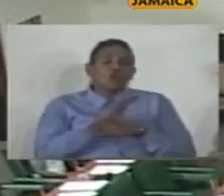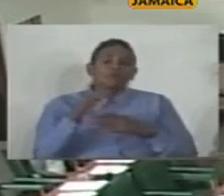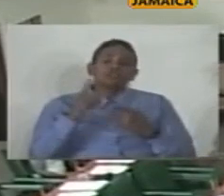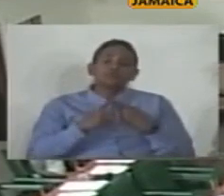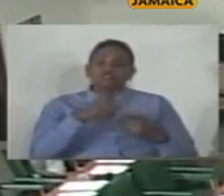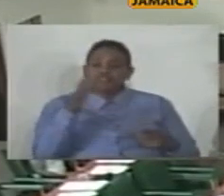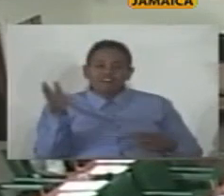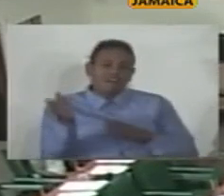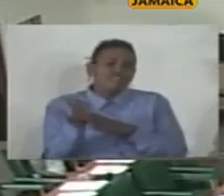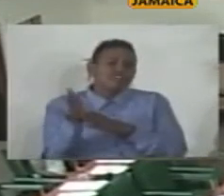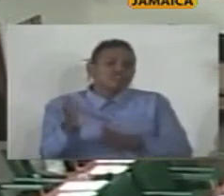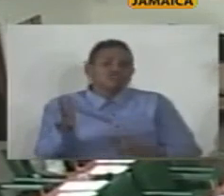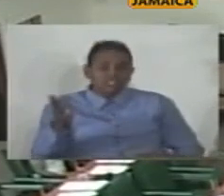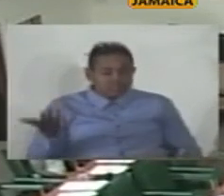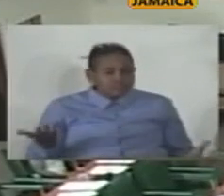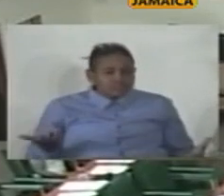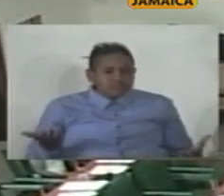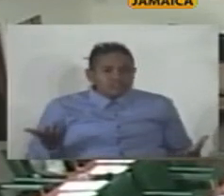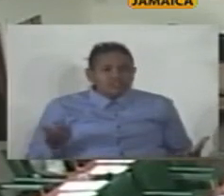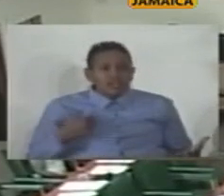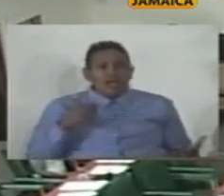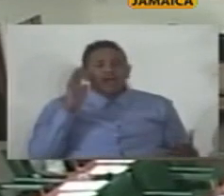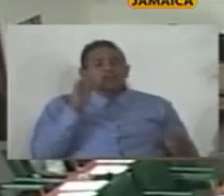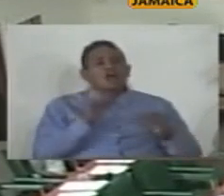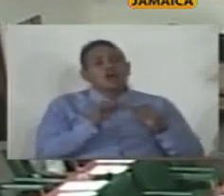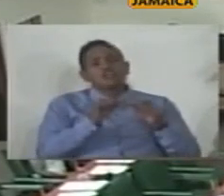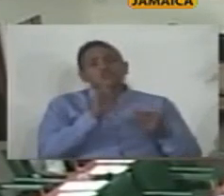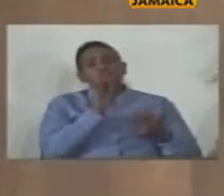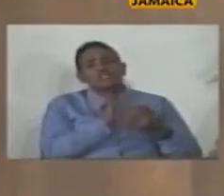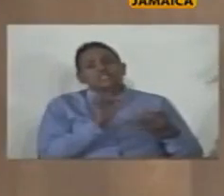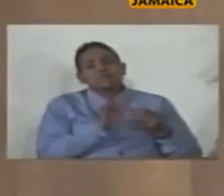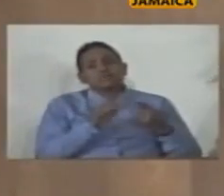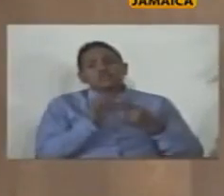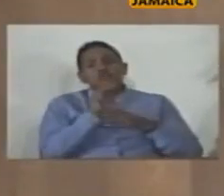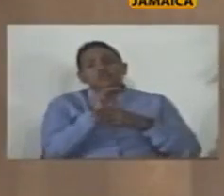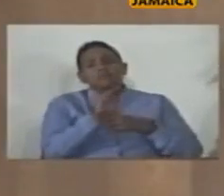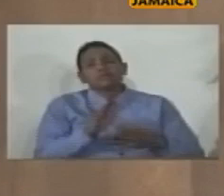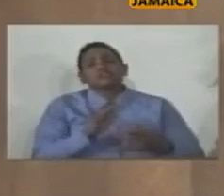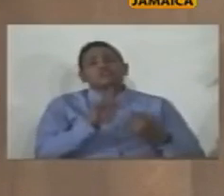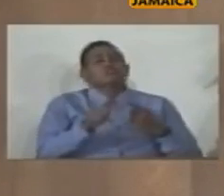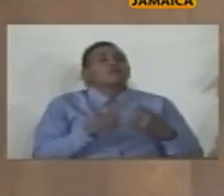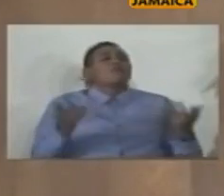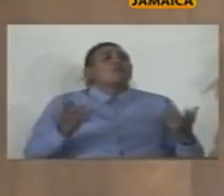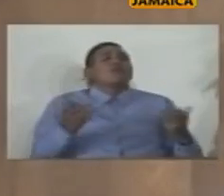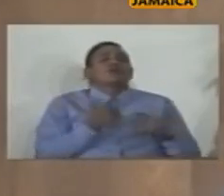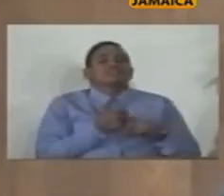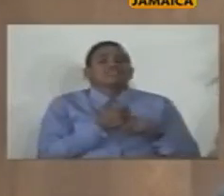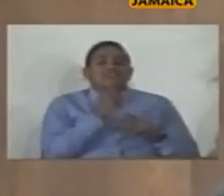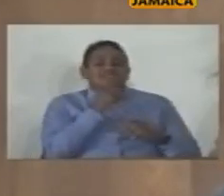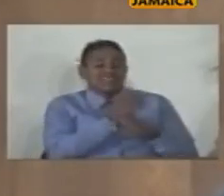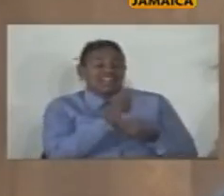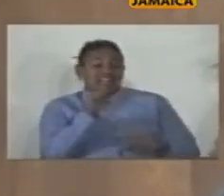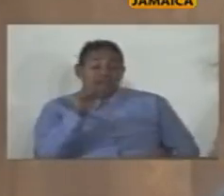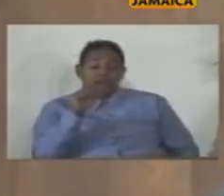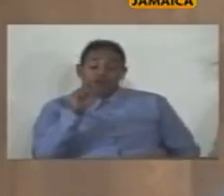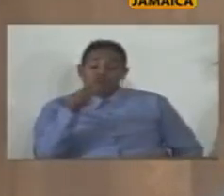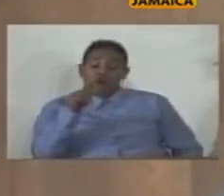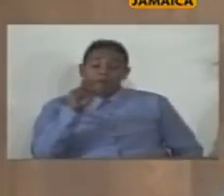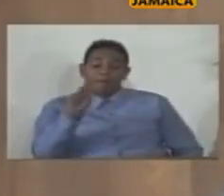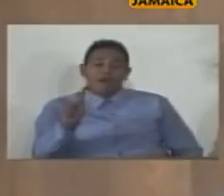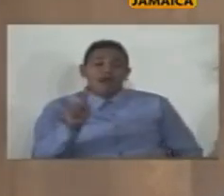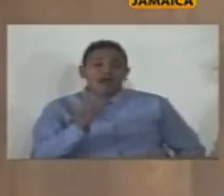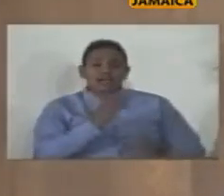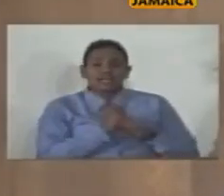Fisheries to no avail. I continue to speak to the ministers about getting the agro-park, getting a